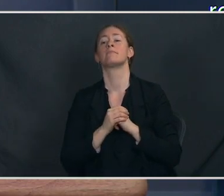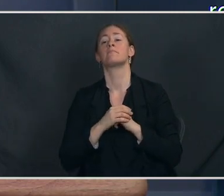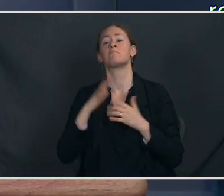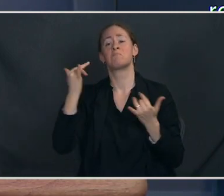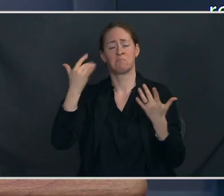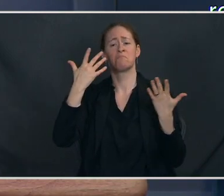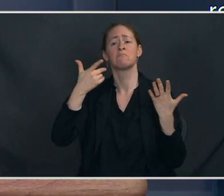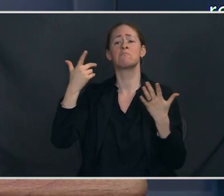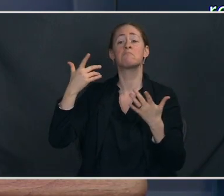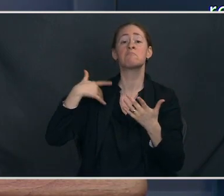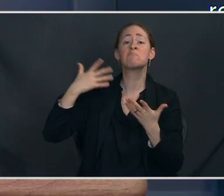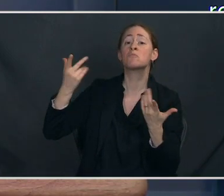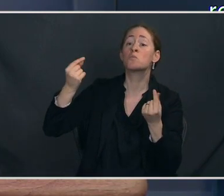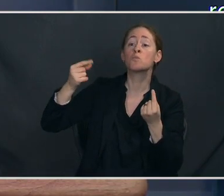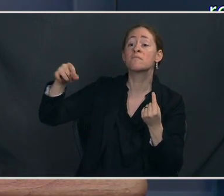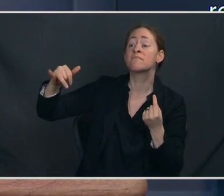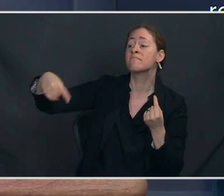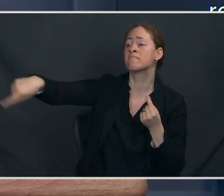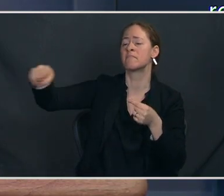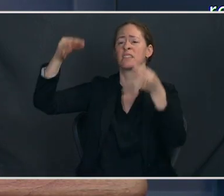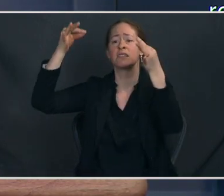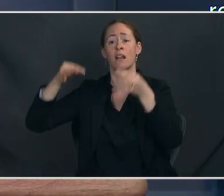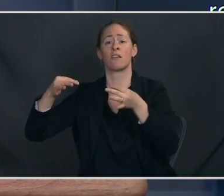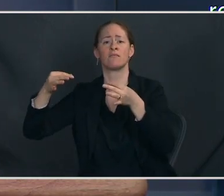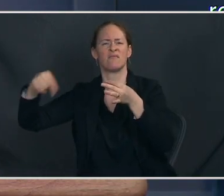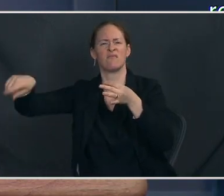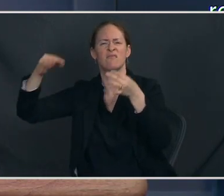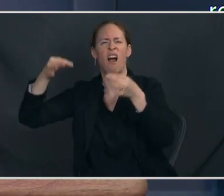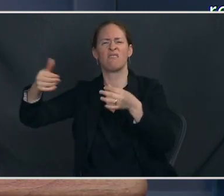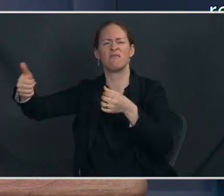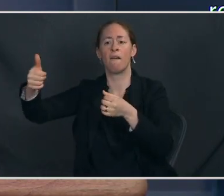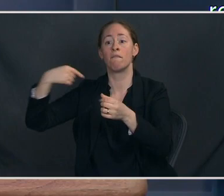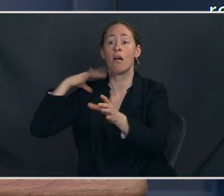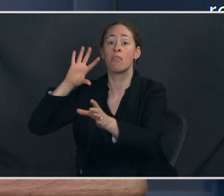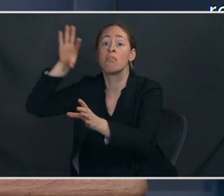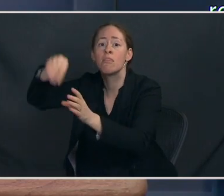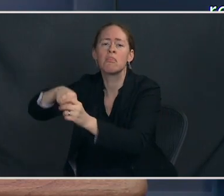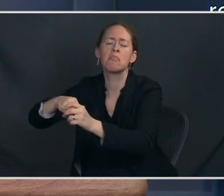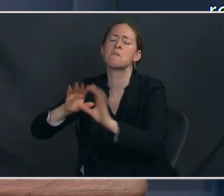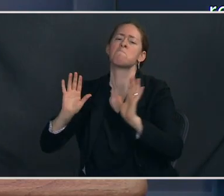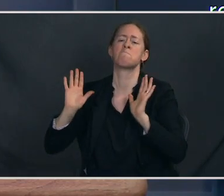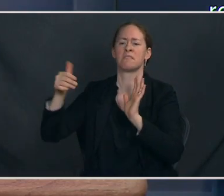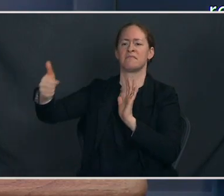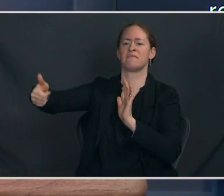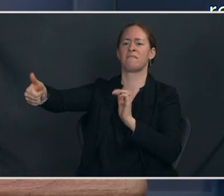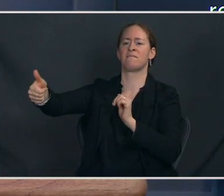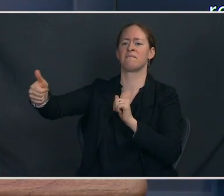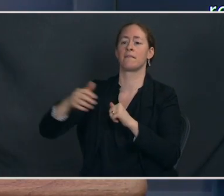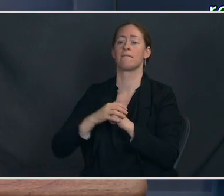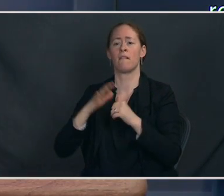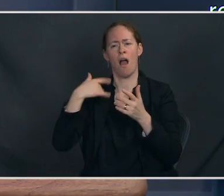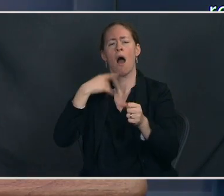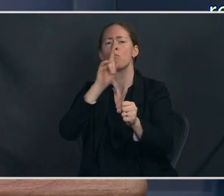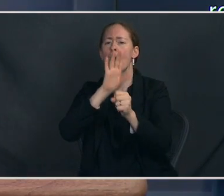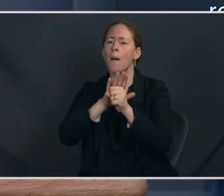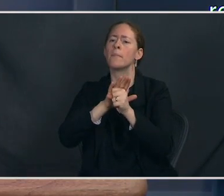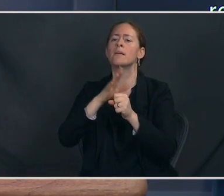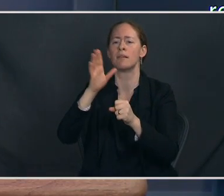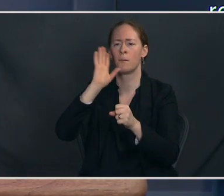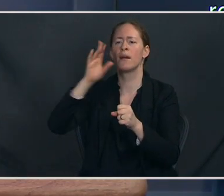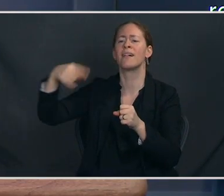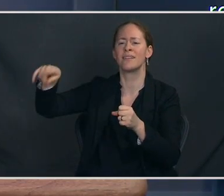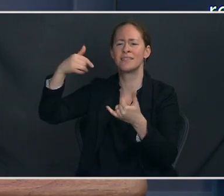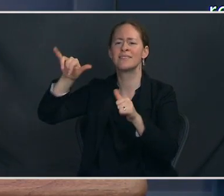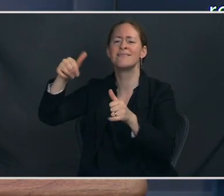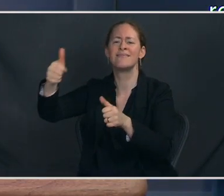leaders in the Senate determine. And I can promise you that we will leave the vote counting to leaders in the Senate from now on.